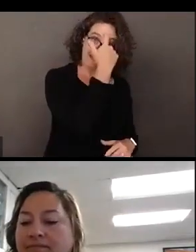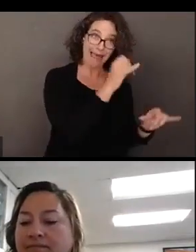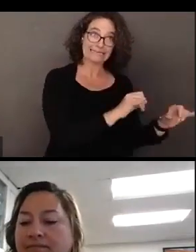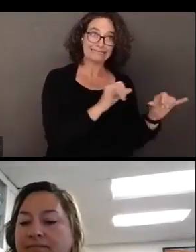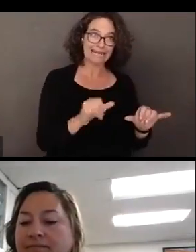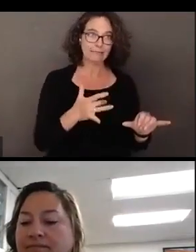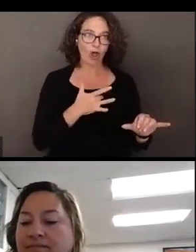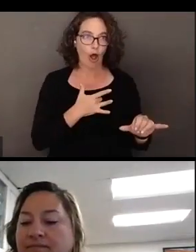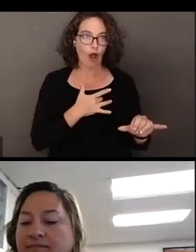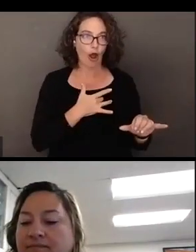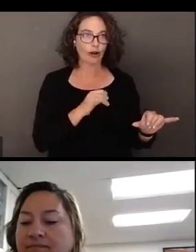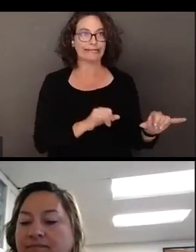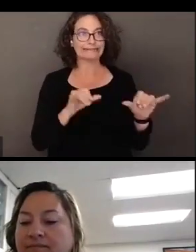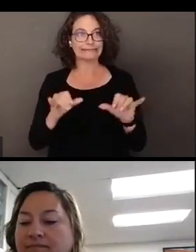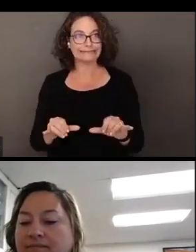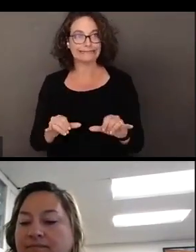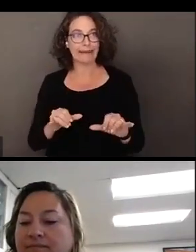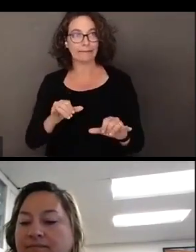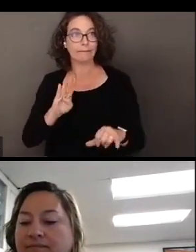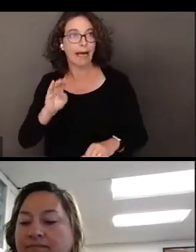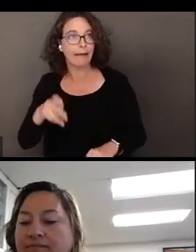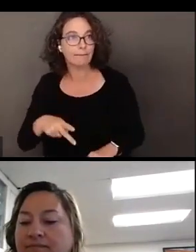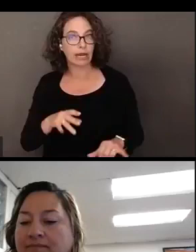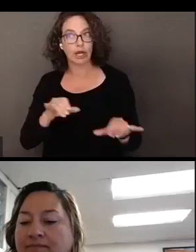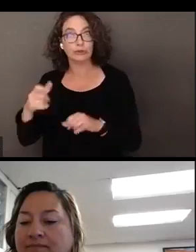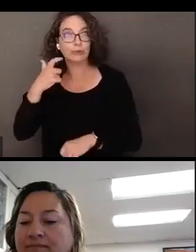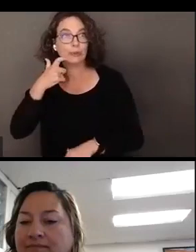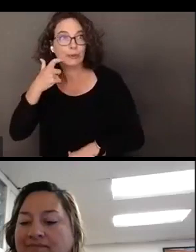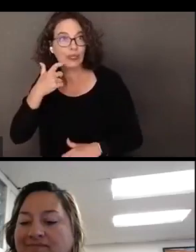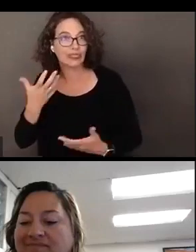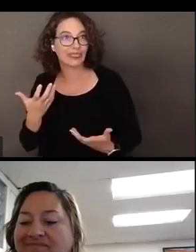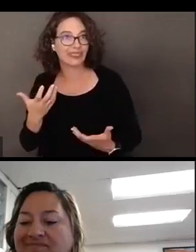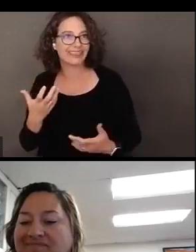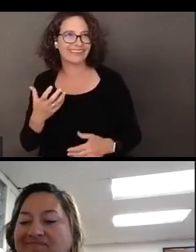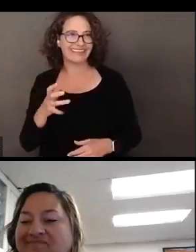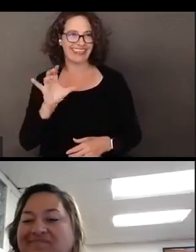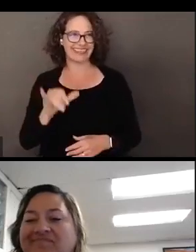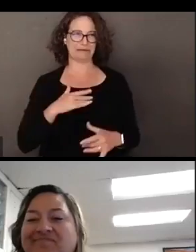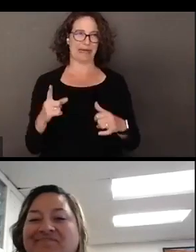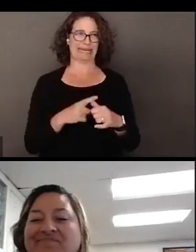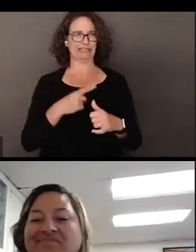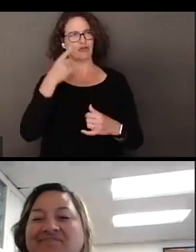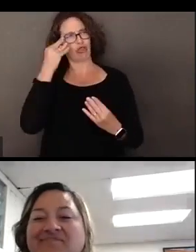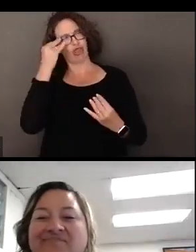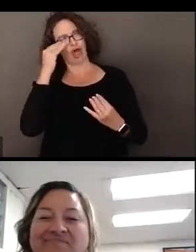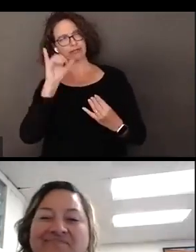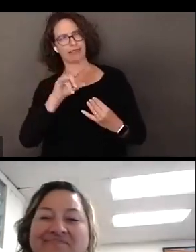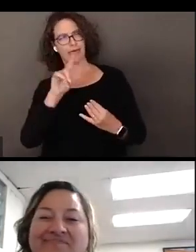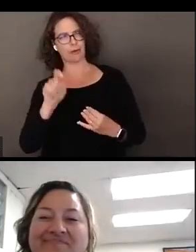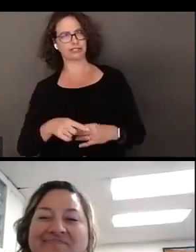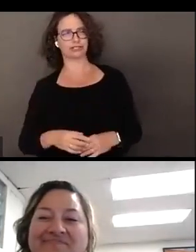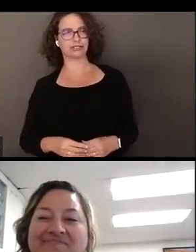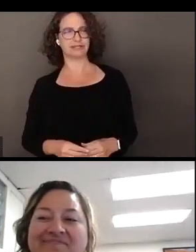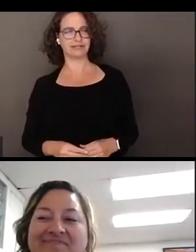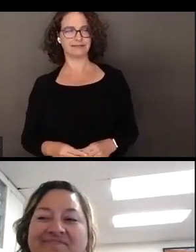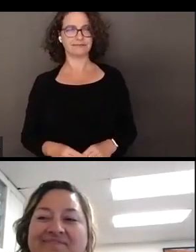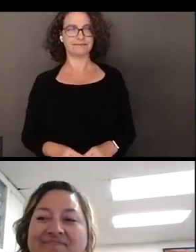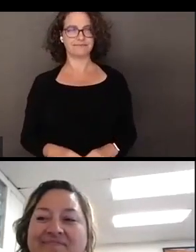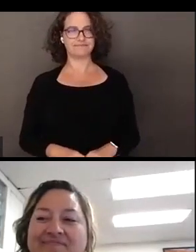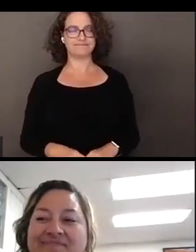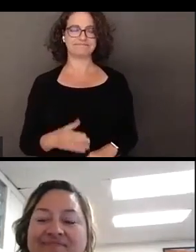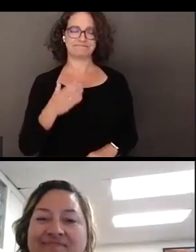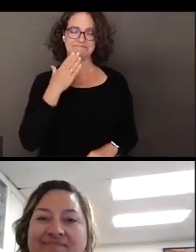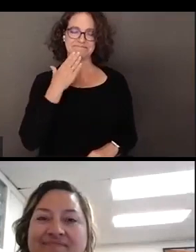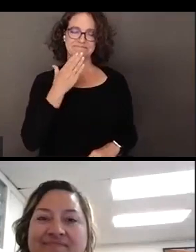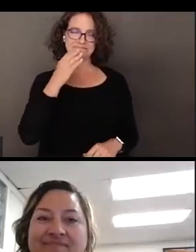pressure, or our tooth. So those are kind of my initial thoughts for that question. Thank you. Thanks, Mariel. You know, and this always